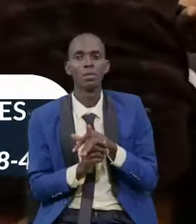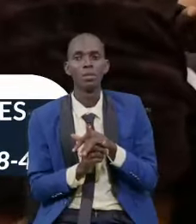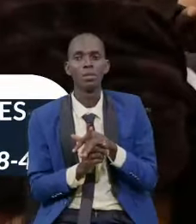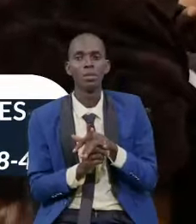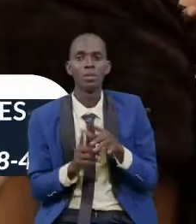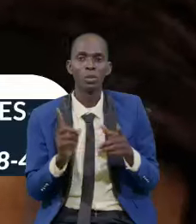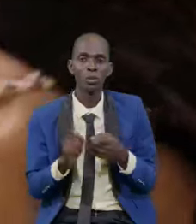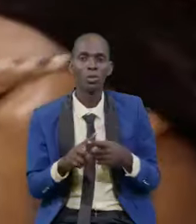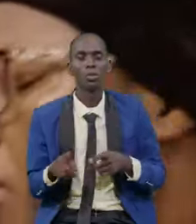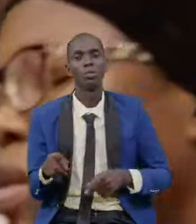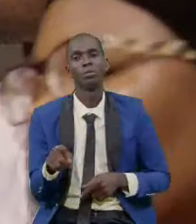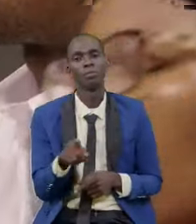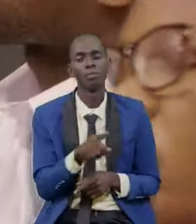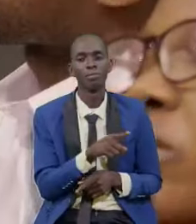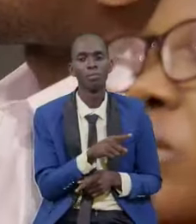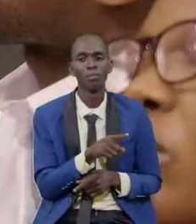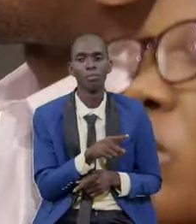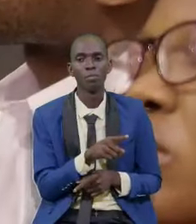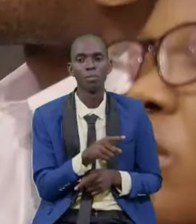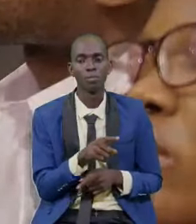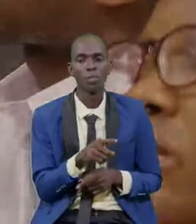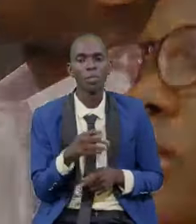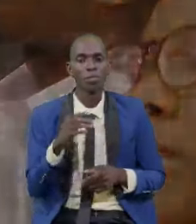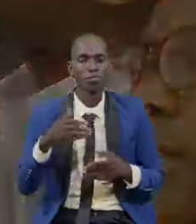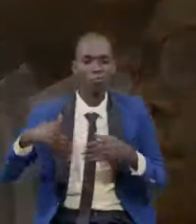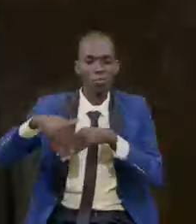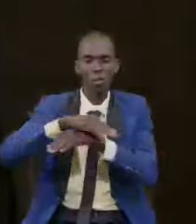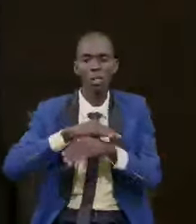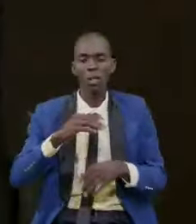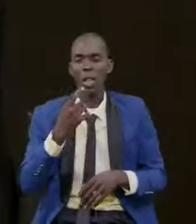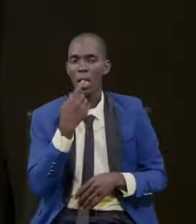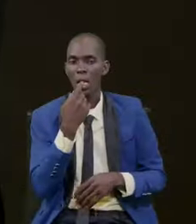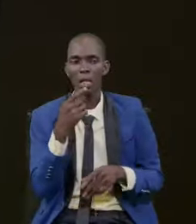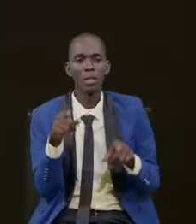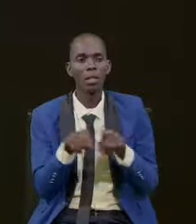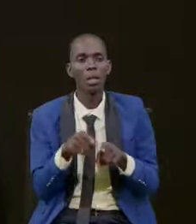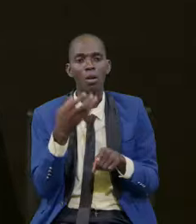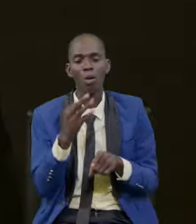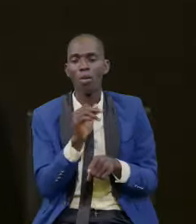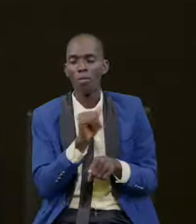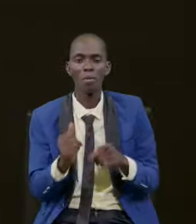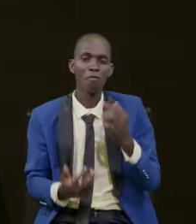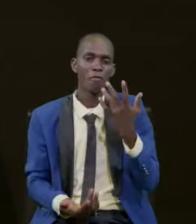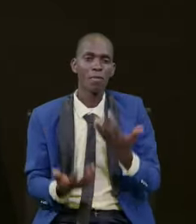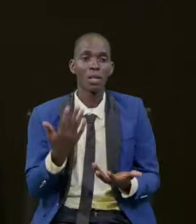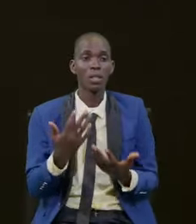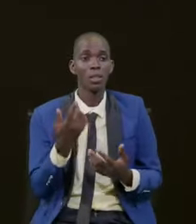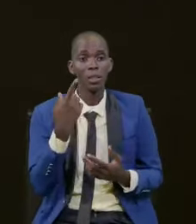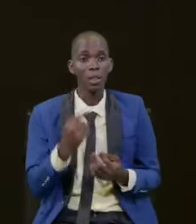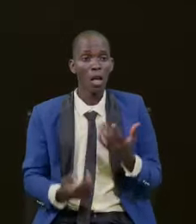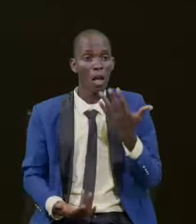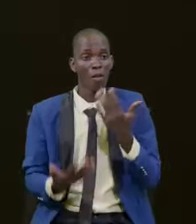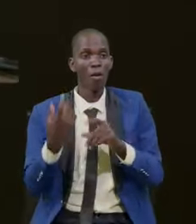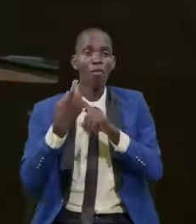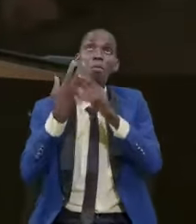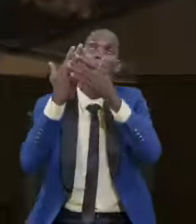unto them cloven tongues like as of fire. The fire from